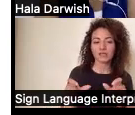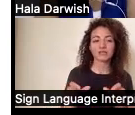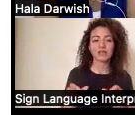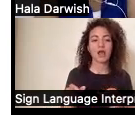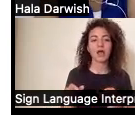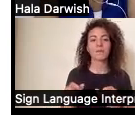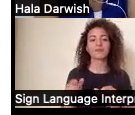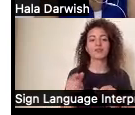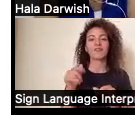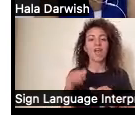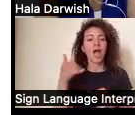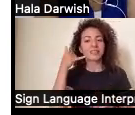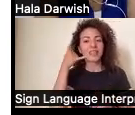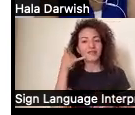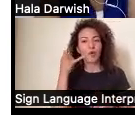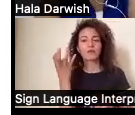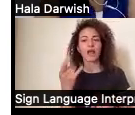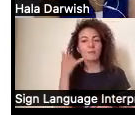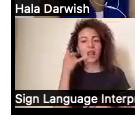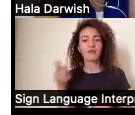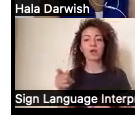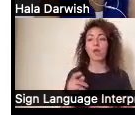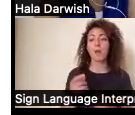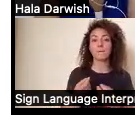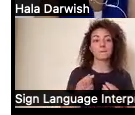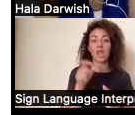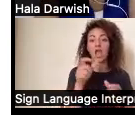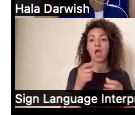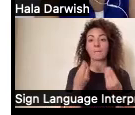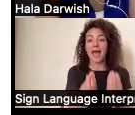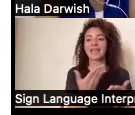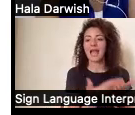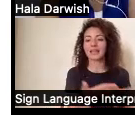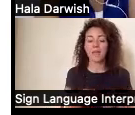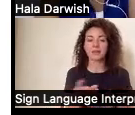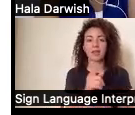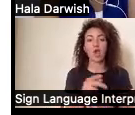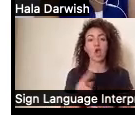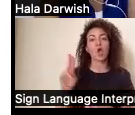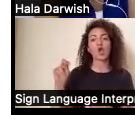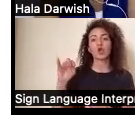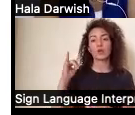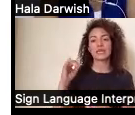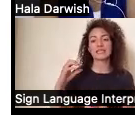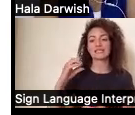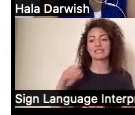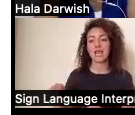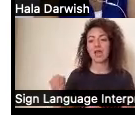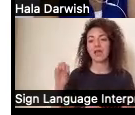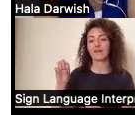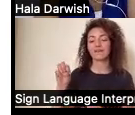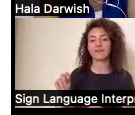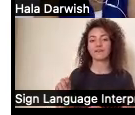have established a service phone line directly managed by UNICEF. And following each payment